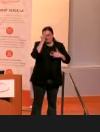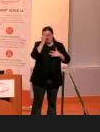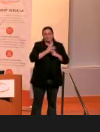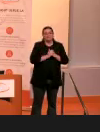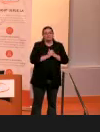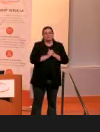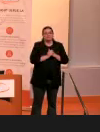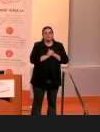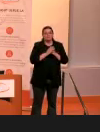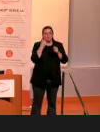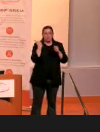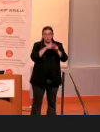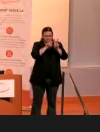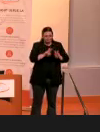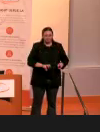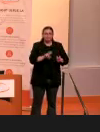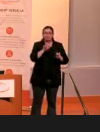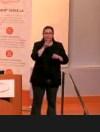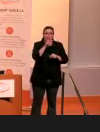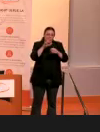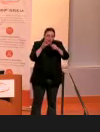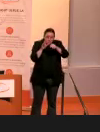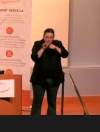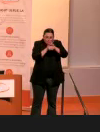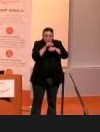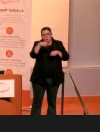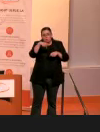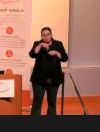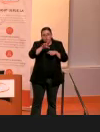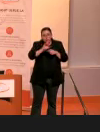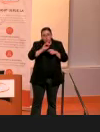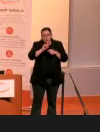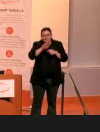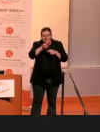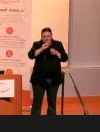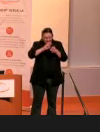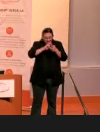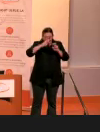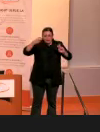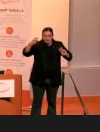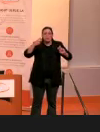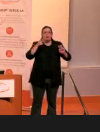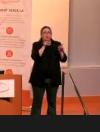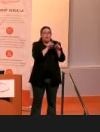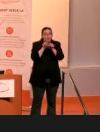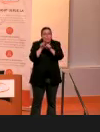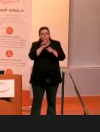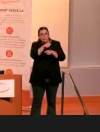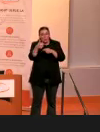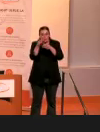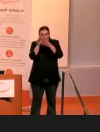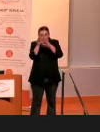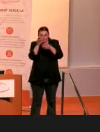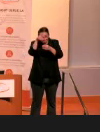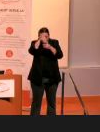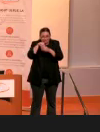certain proteins known as interferon, complement deficiencies, or autoimmune lymphoproliferative